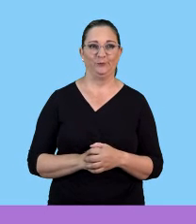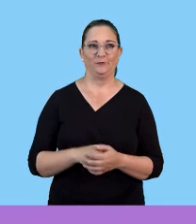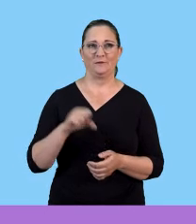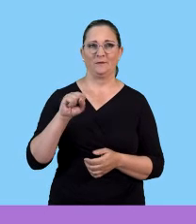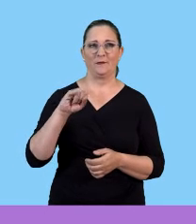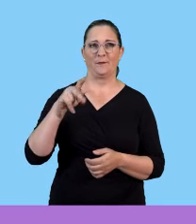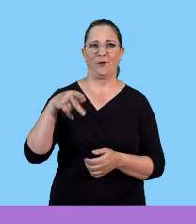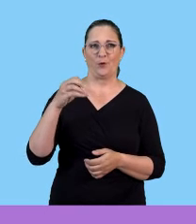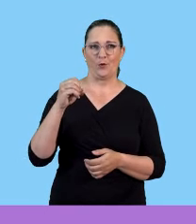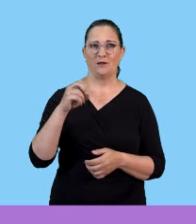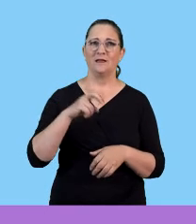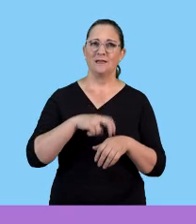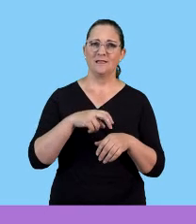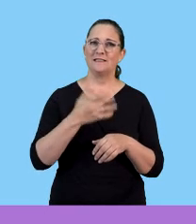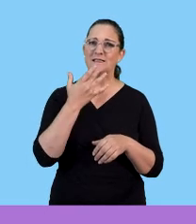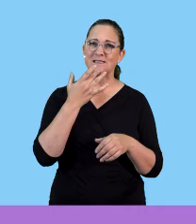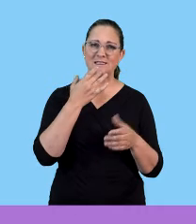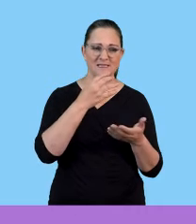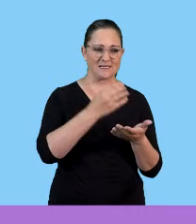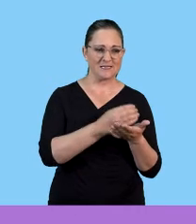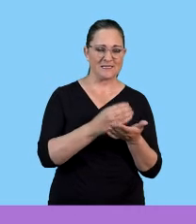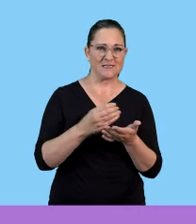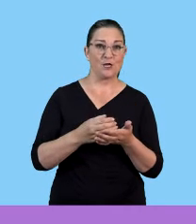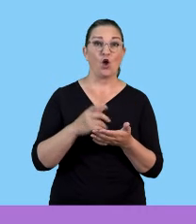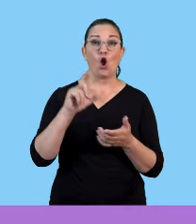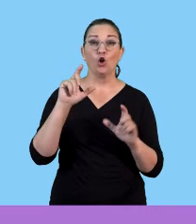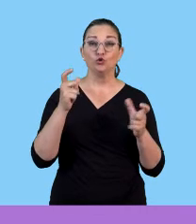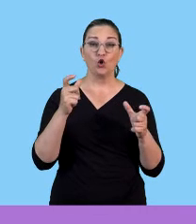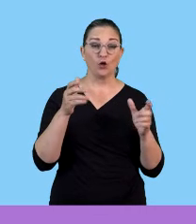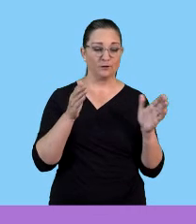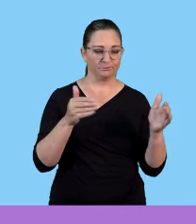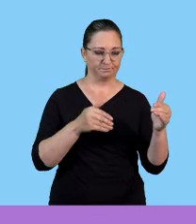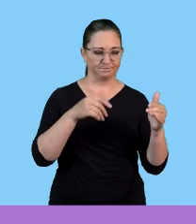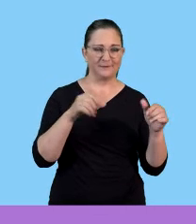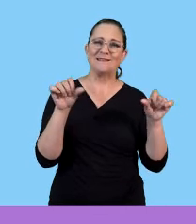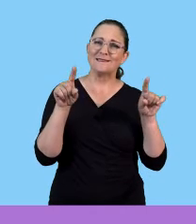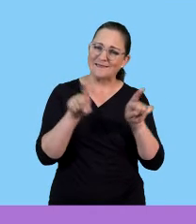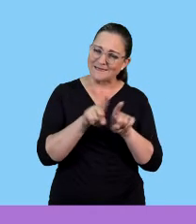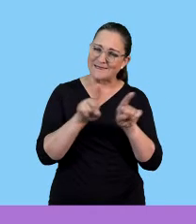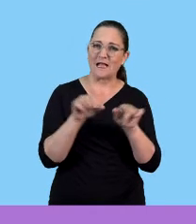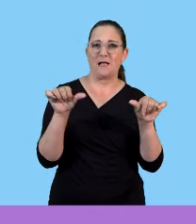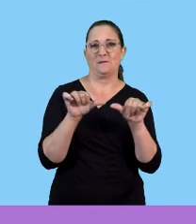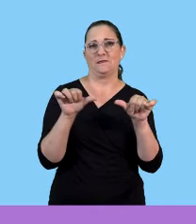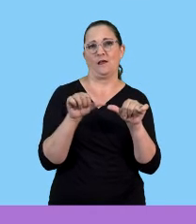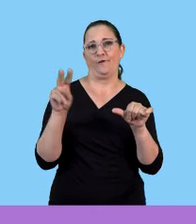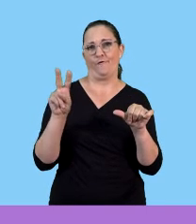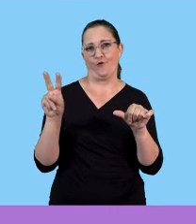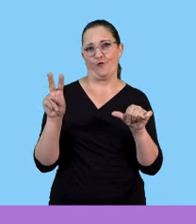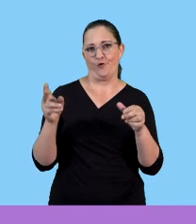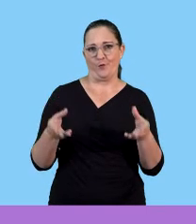2. Sipo has to pack tin cans of chocolate biscuits into the same sized large shipping boxes that Vuyo was